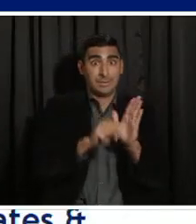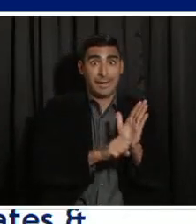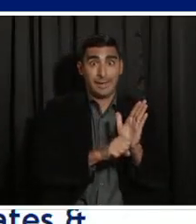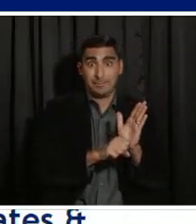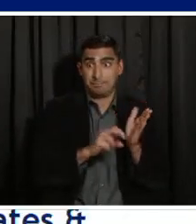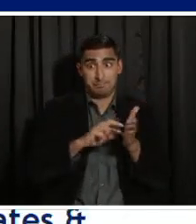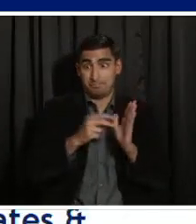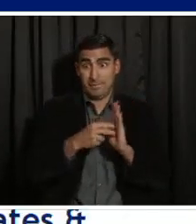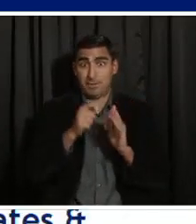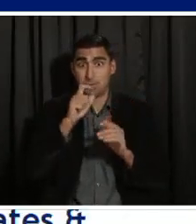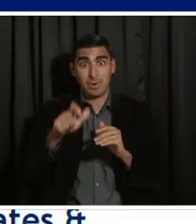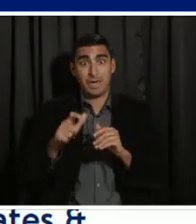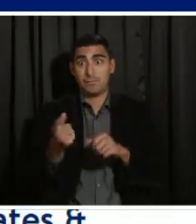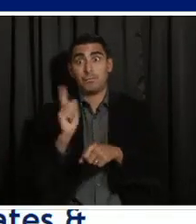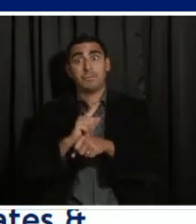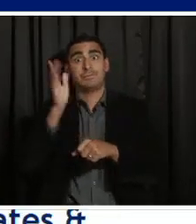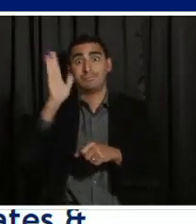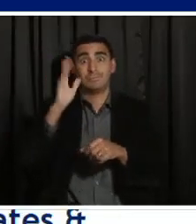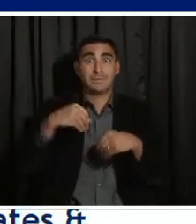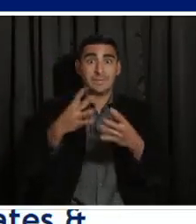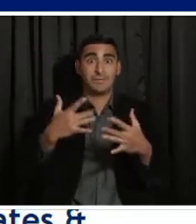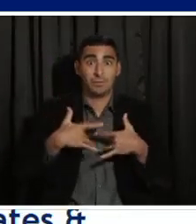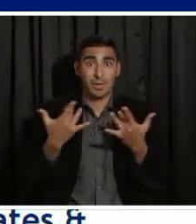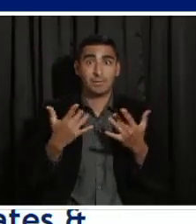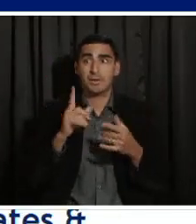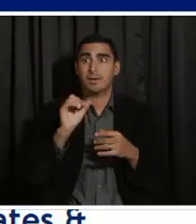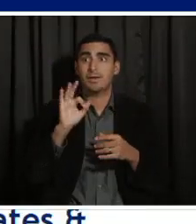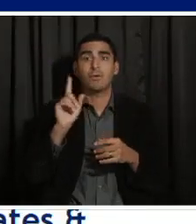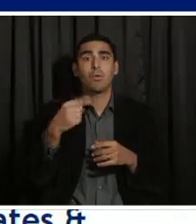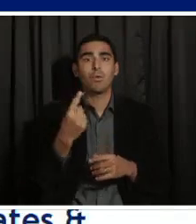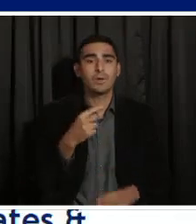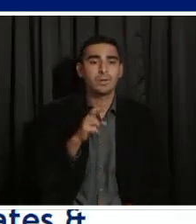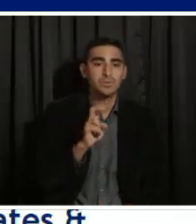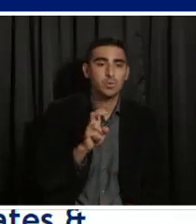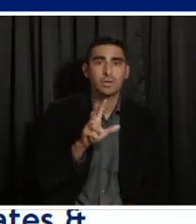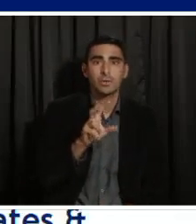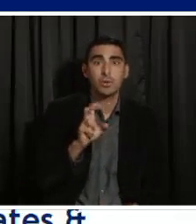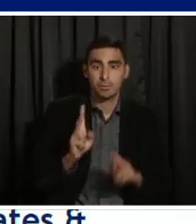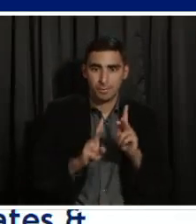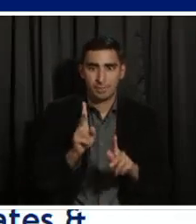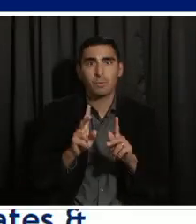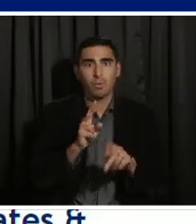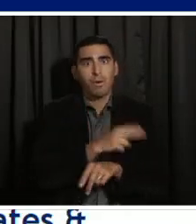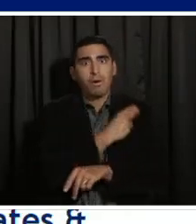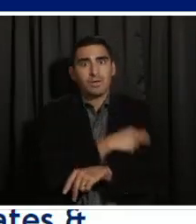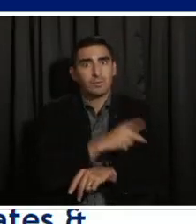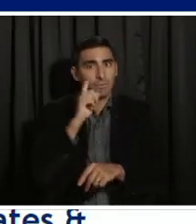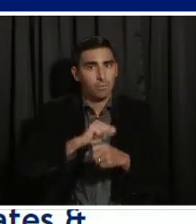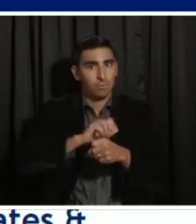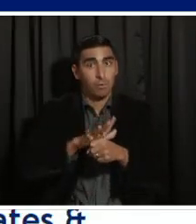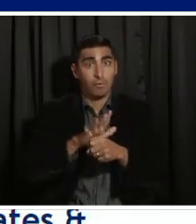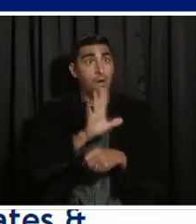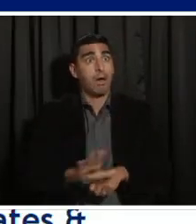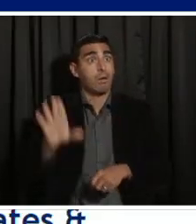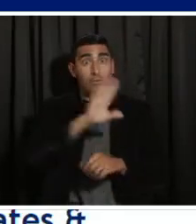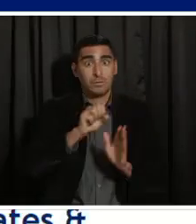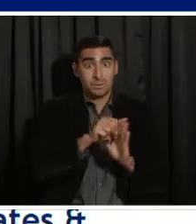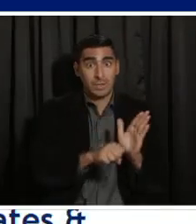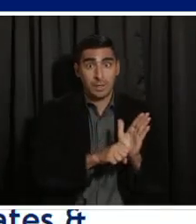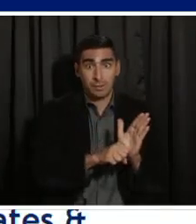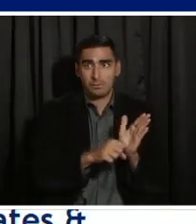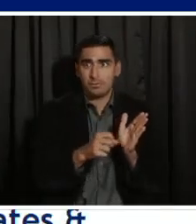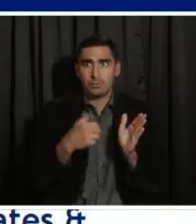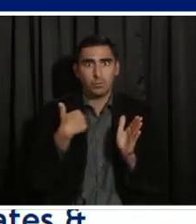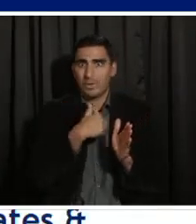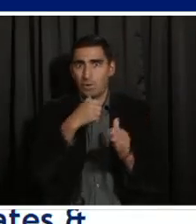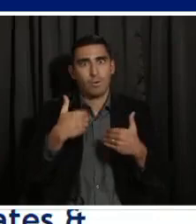giving an update. If we had 200 people, 300 people across the whole state hospitalized for COVID at this time, we would not have a hospital